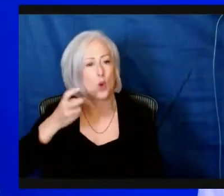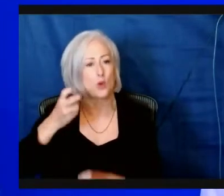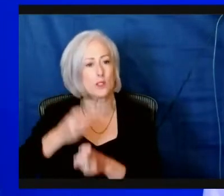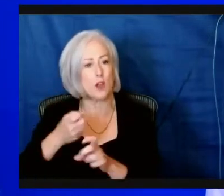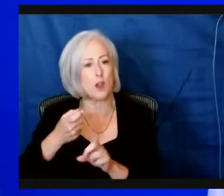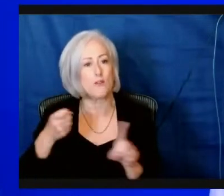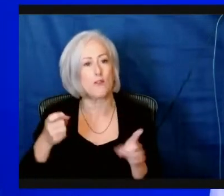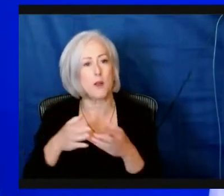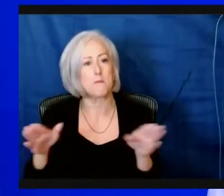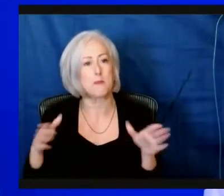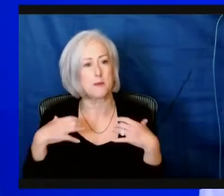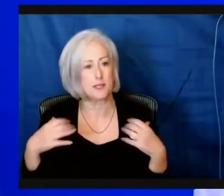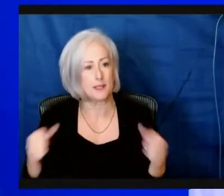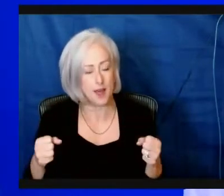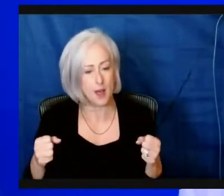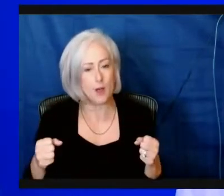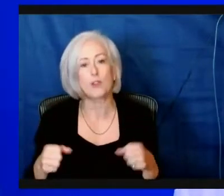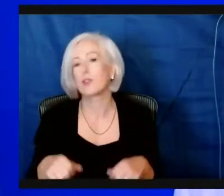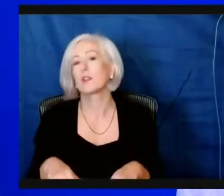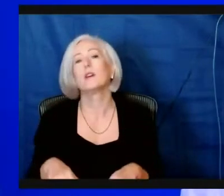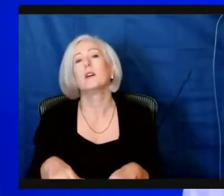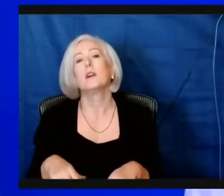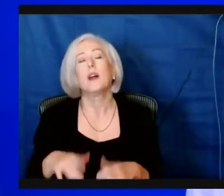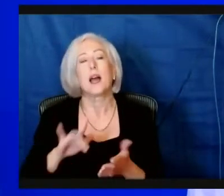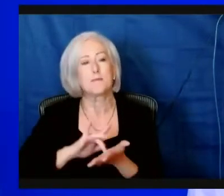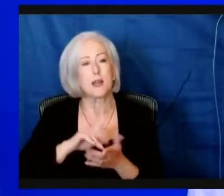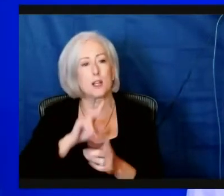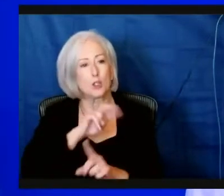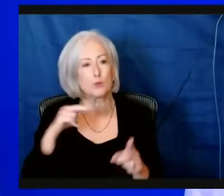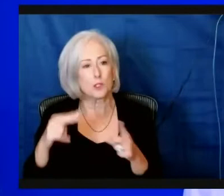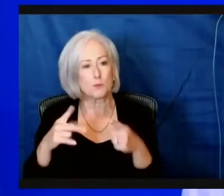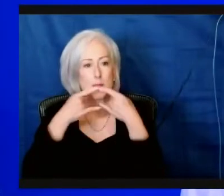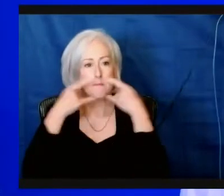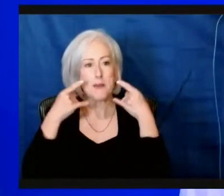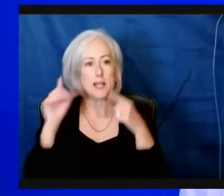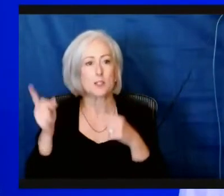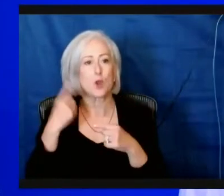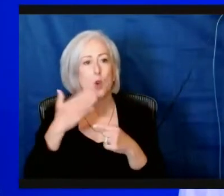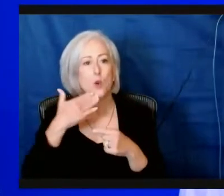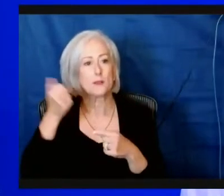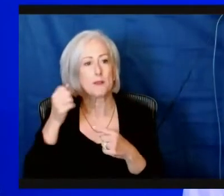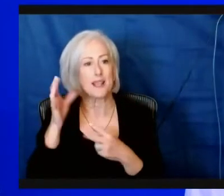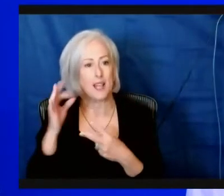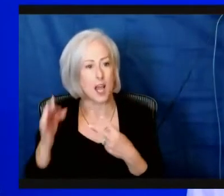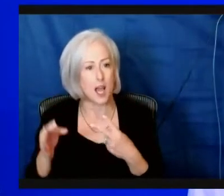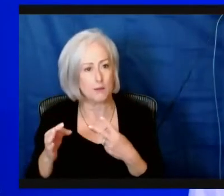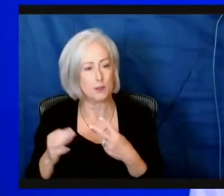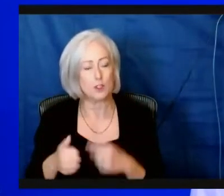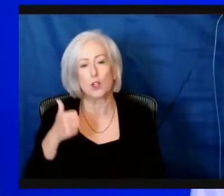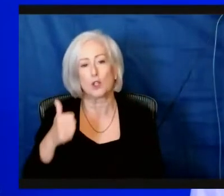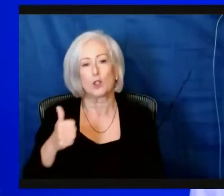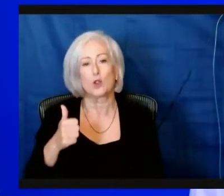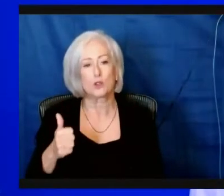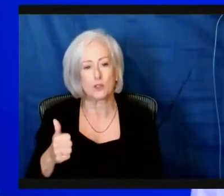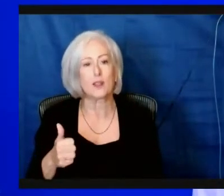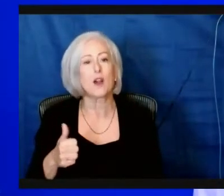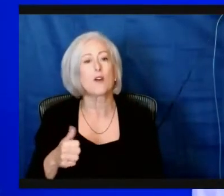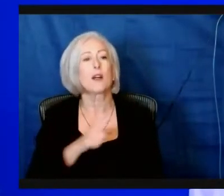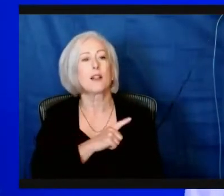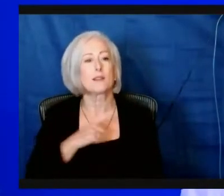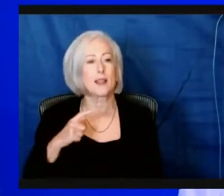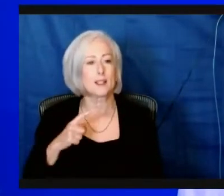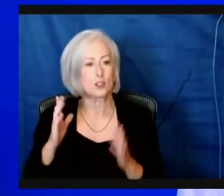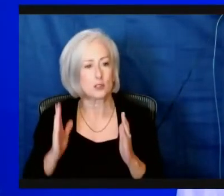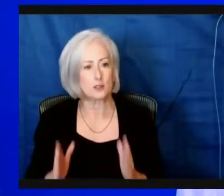standpoint, the masks are always going to be the best option. We know when you are a legislature or community leader making those decisions, there's much